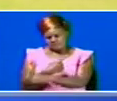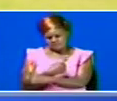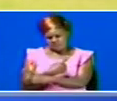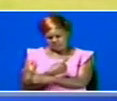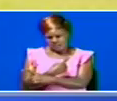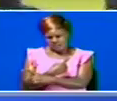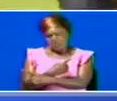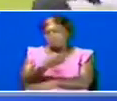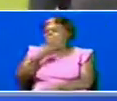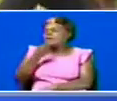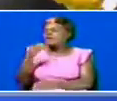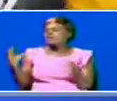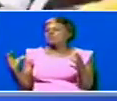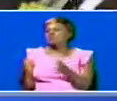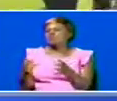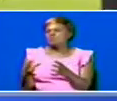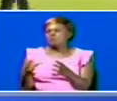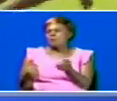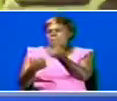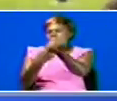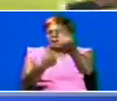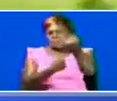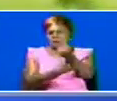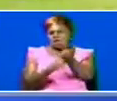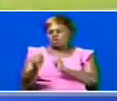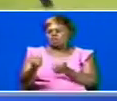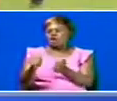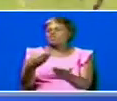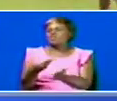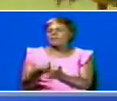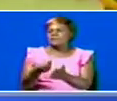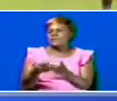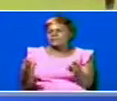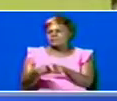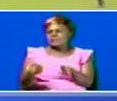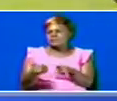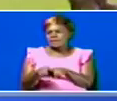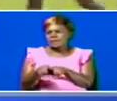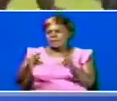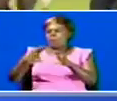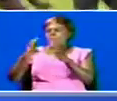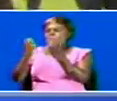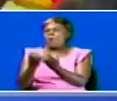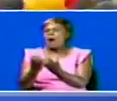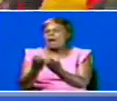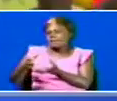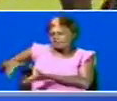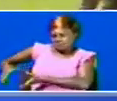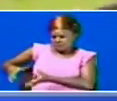Yvonne. The men's team is sponsored by SportPesa, and the men's team is also sponsored by World Rugby. Don't forget